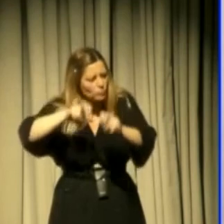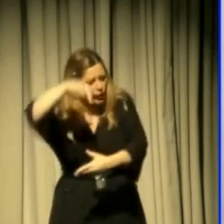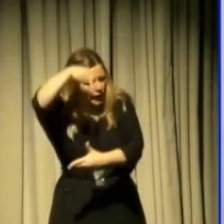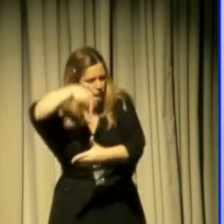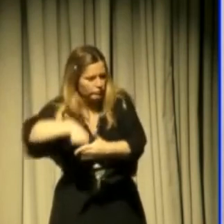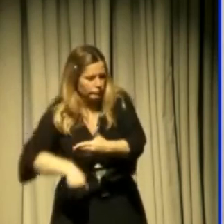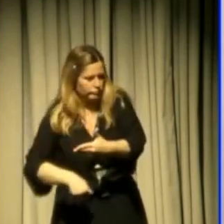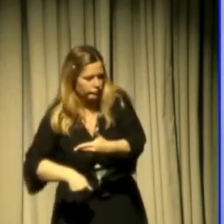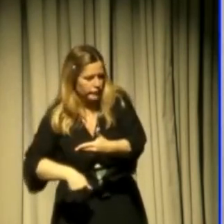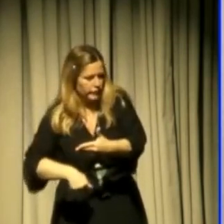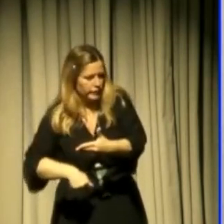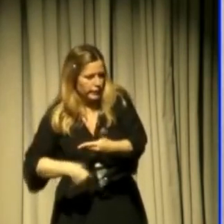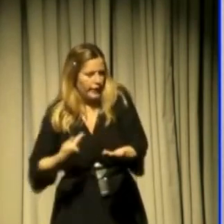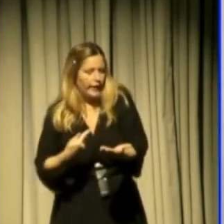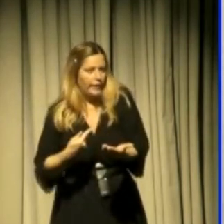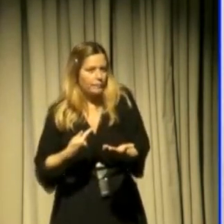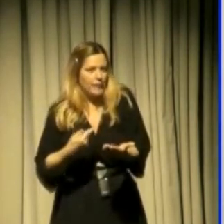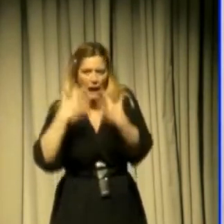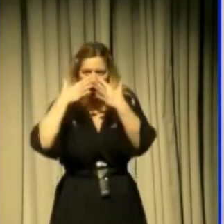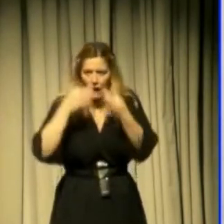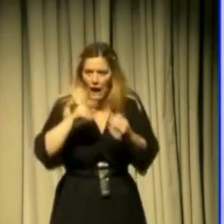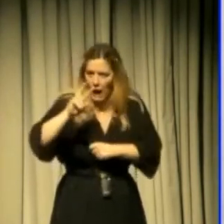at this date or time, or I have to quantify things.